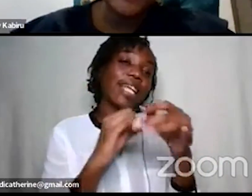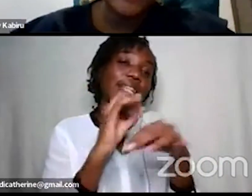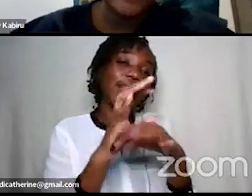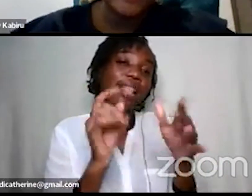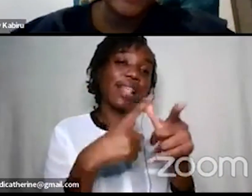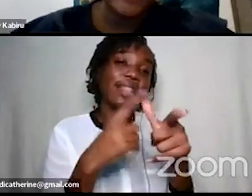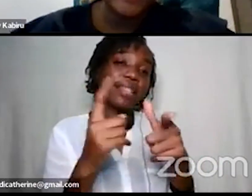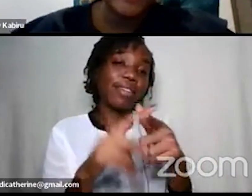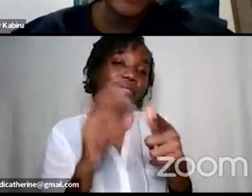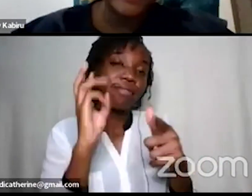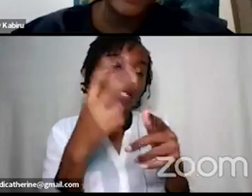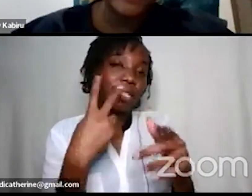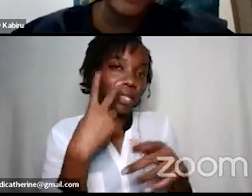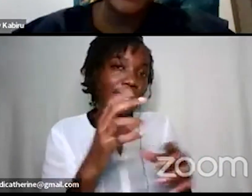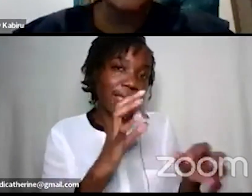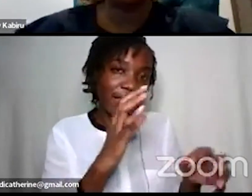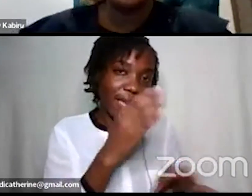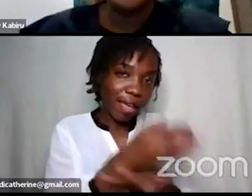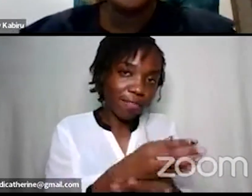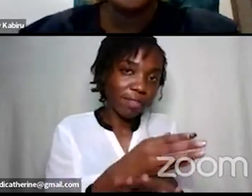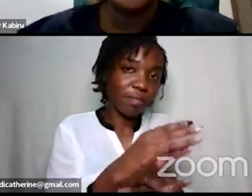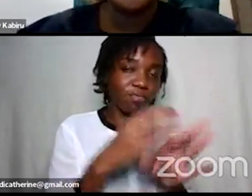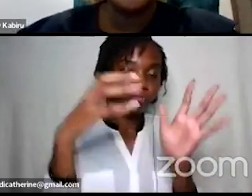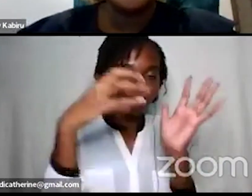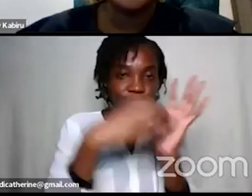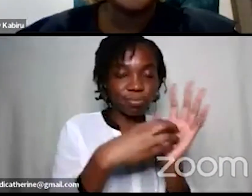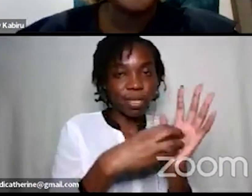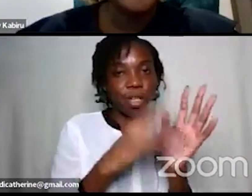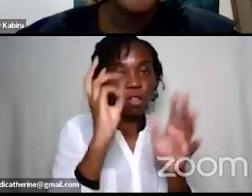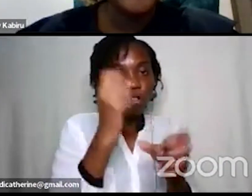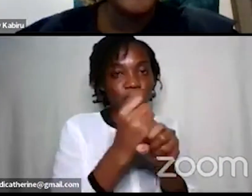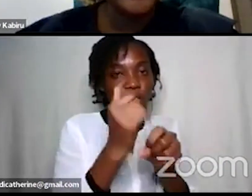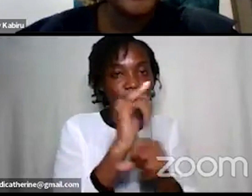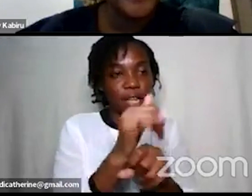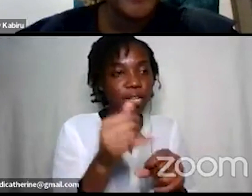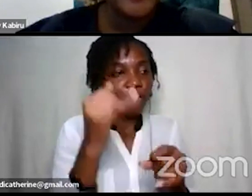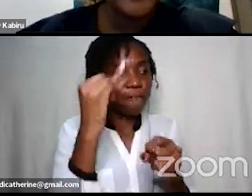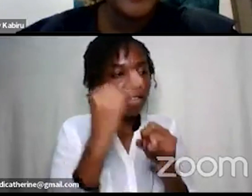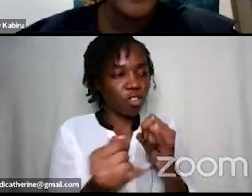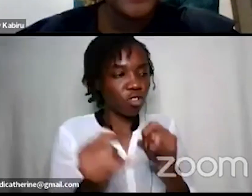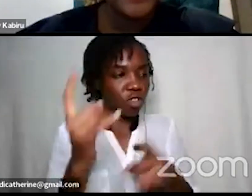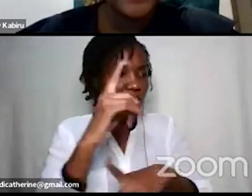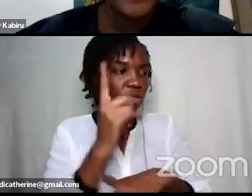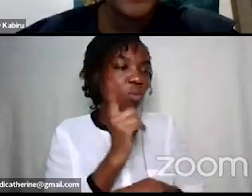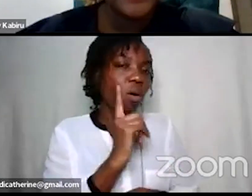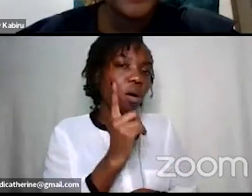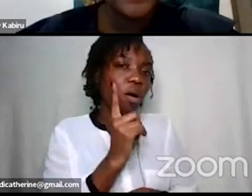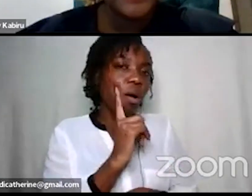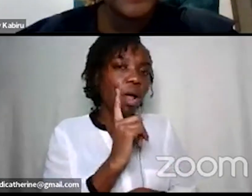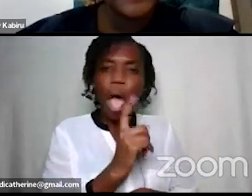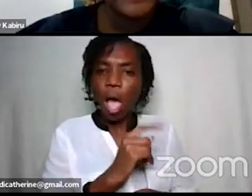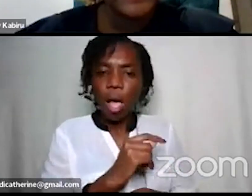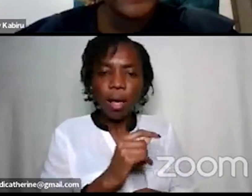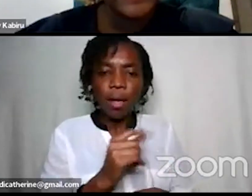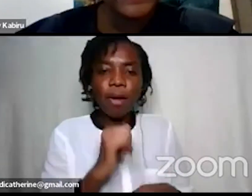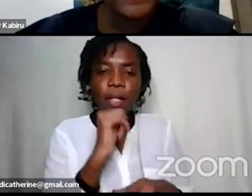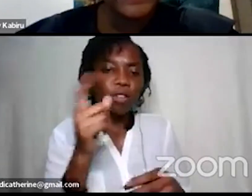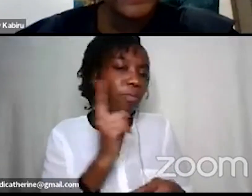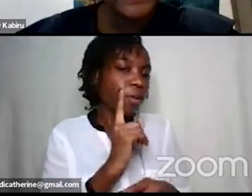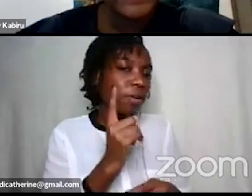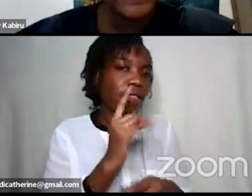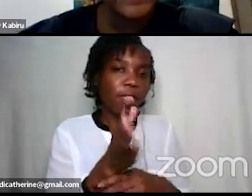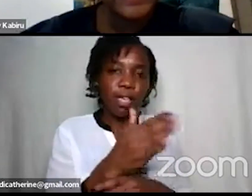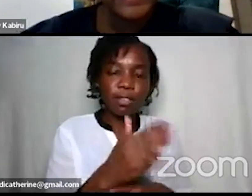we upload the recording, which will be done probably by end of day tomorrow. Not tomorrow, that's Grace,